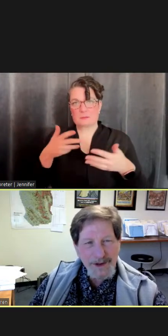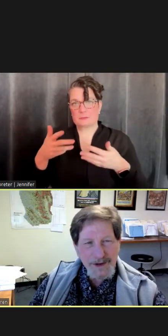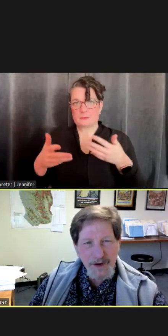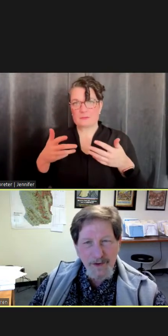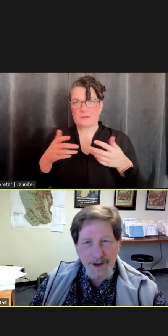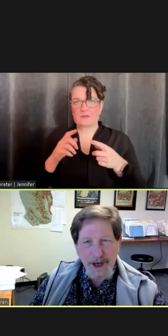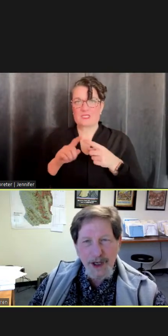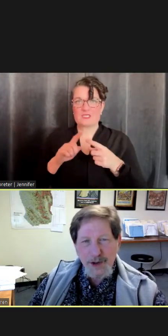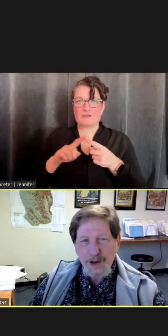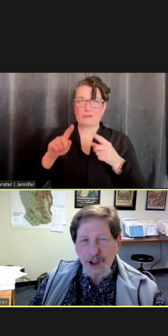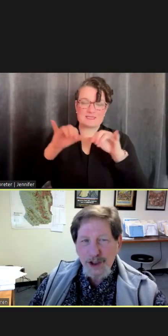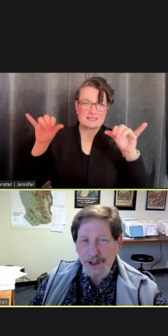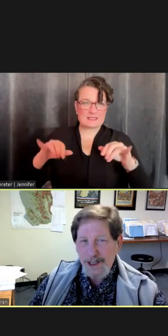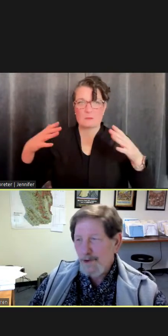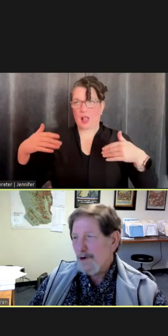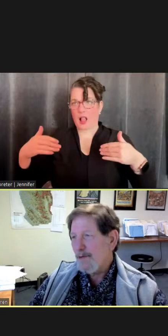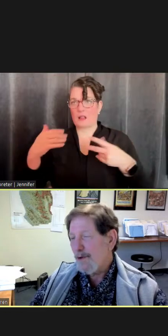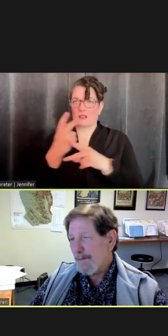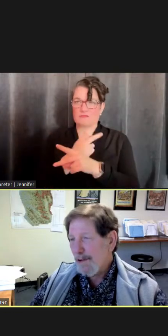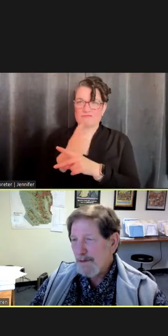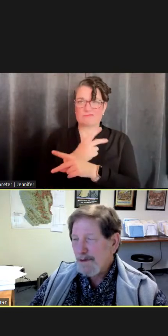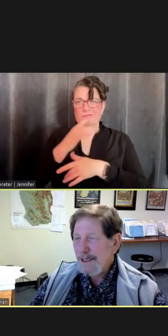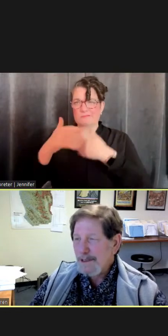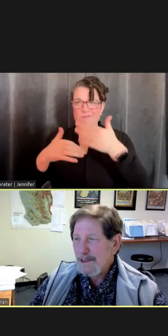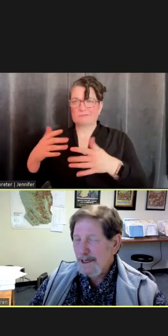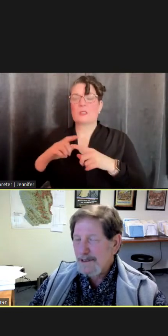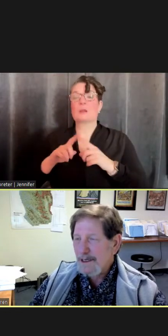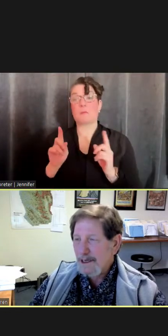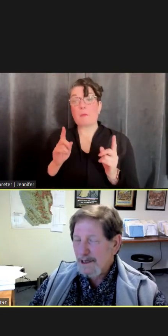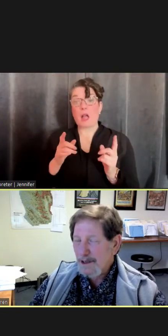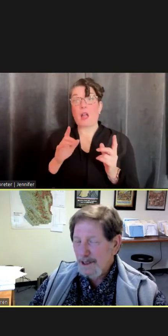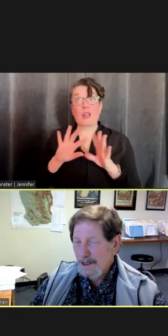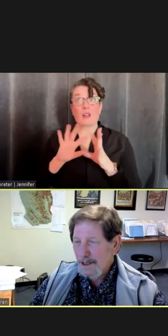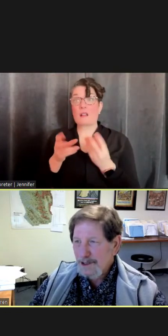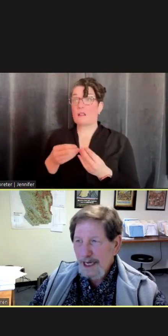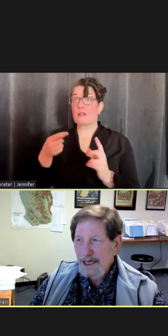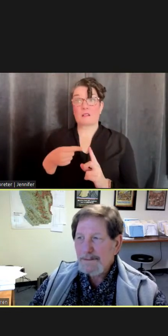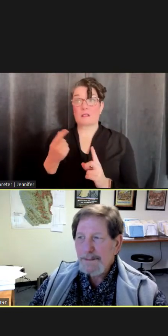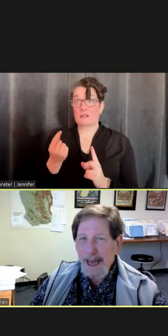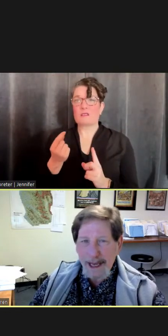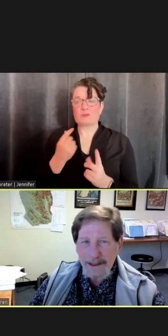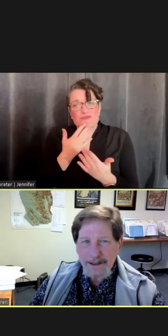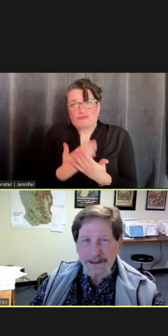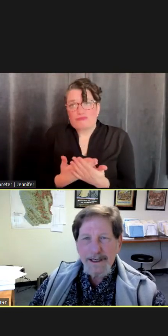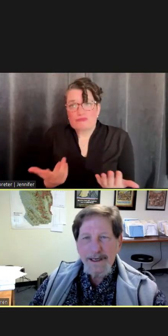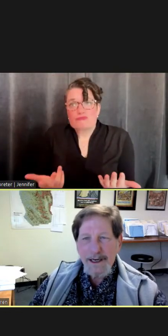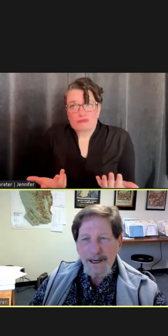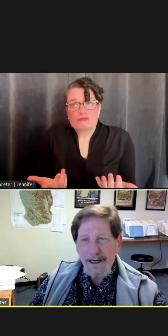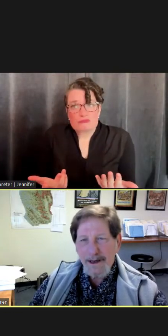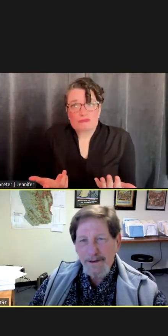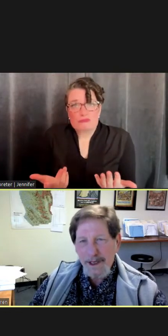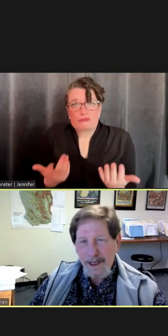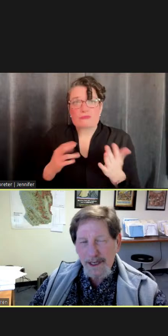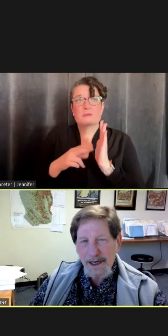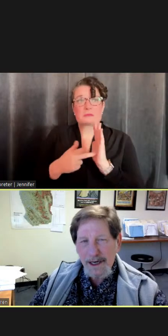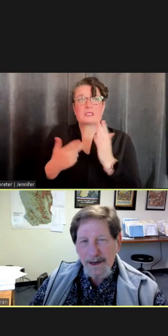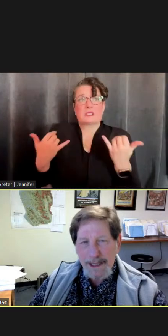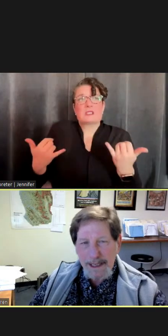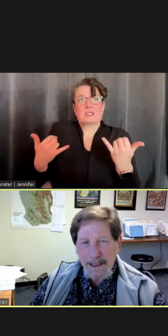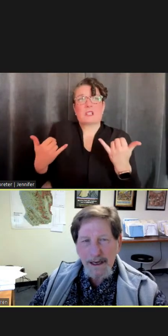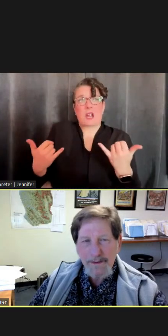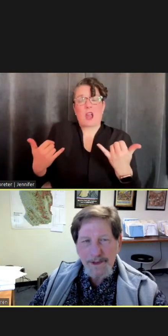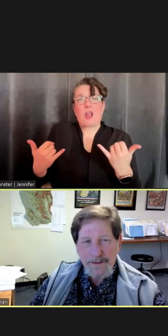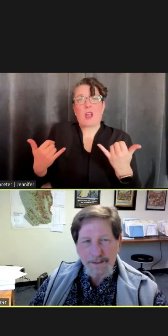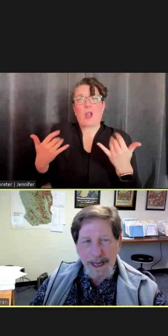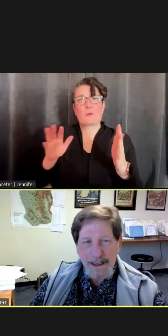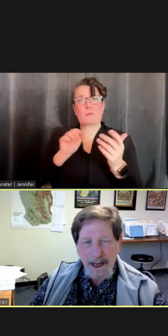platforms and so on and so forth. So it's good that we're probably in the state past the